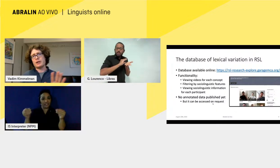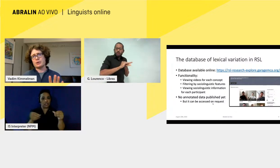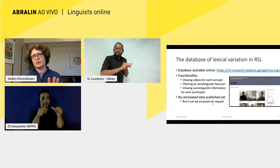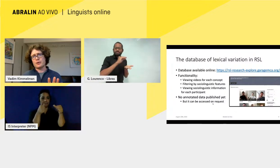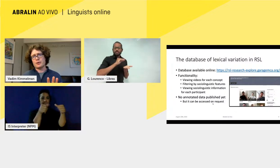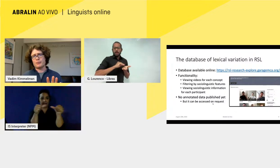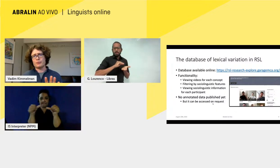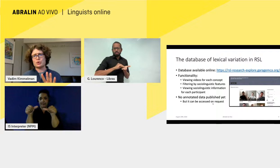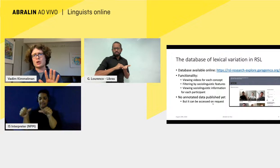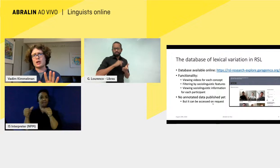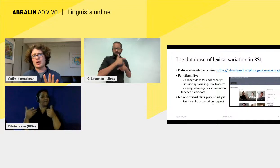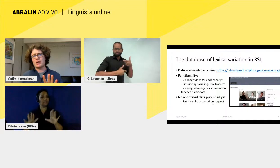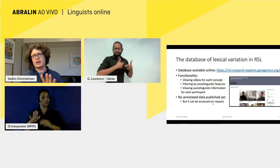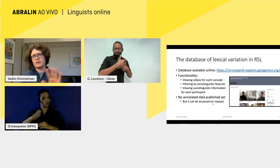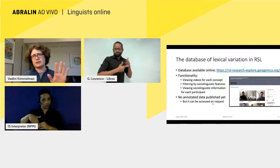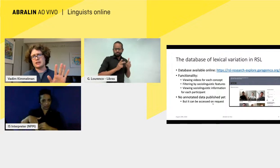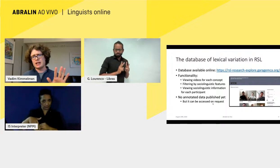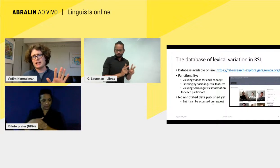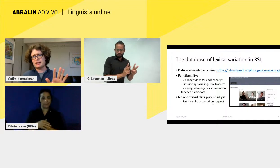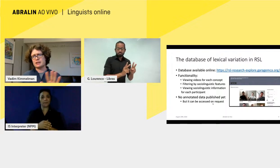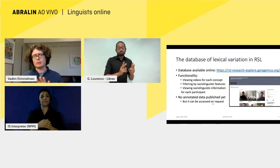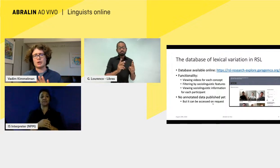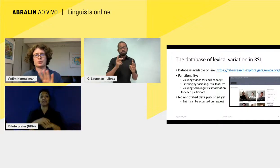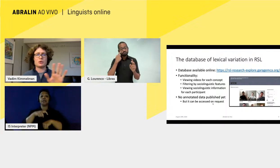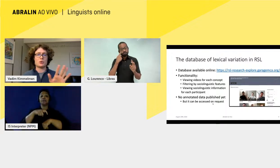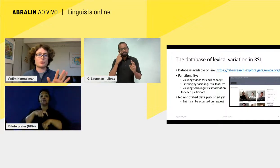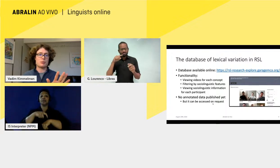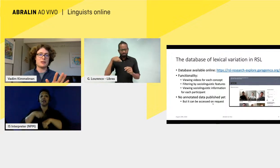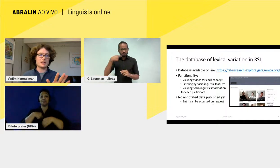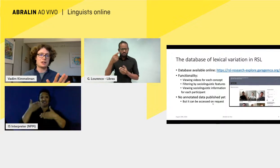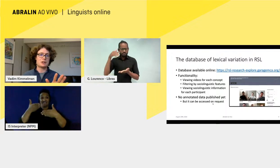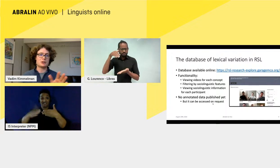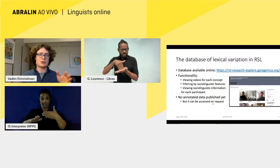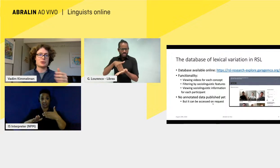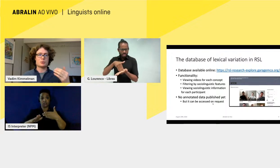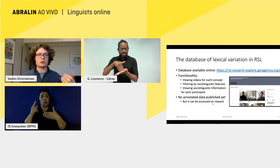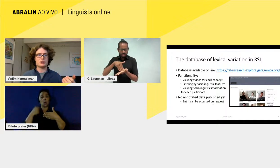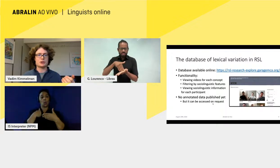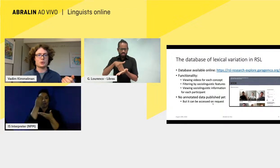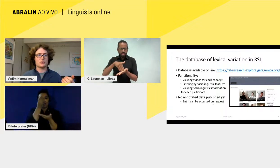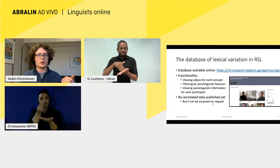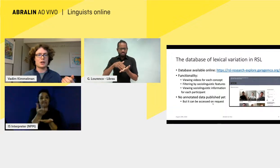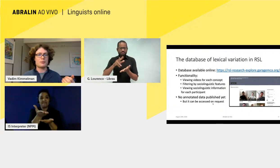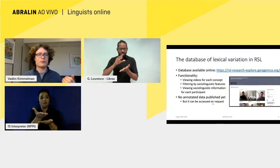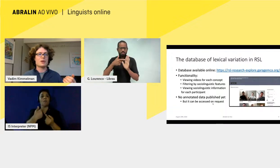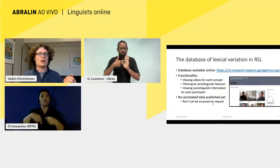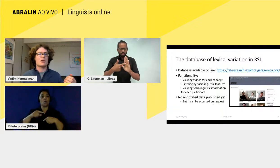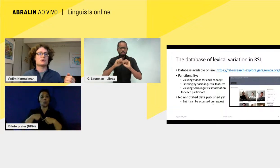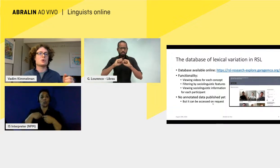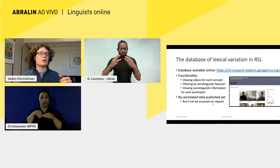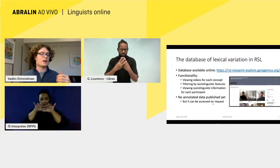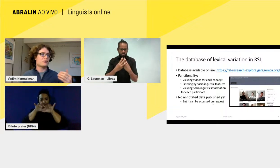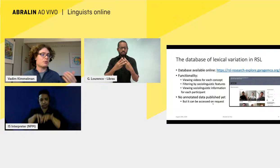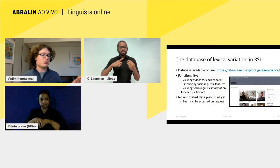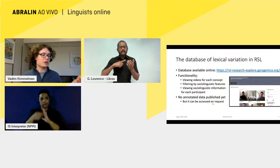In the very end of the talk, I'll have a slide about our publications on this project so far. So we have